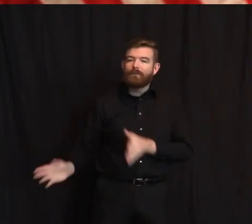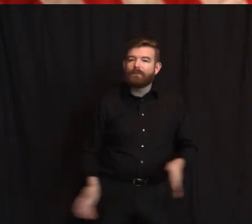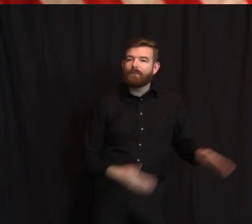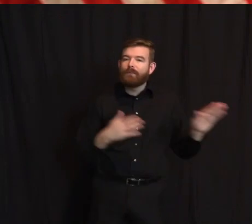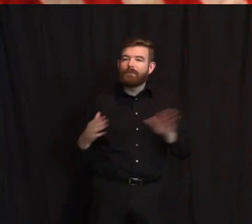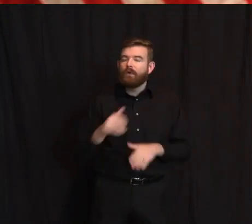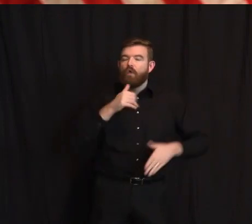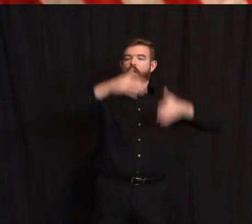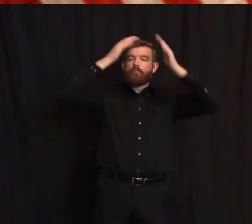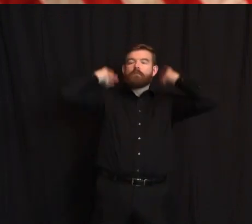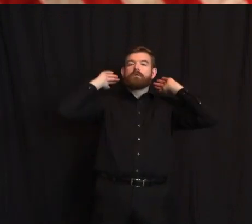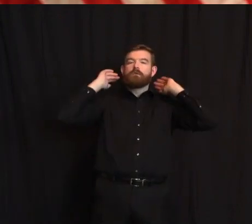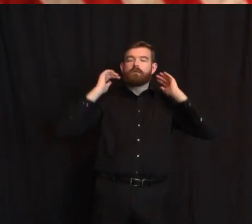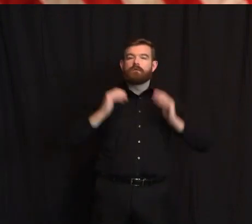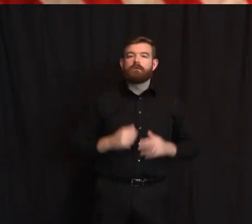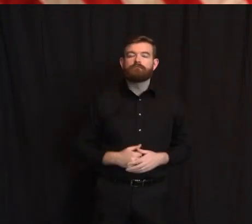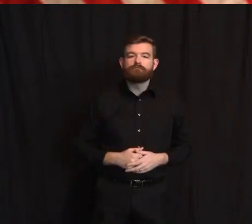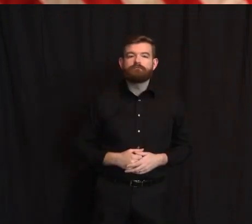someone had pinged me.